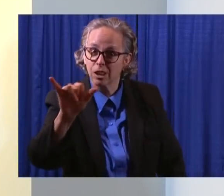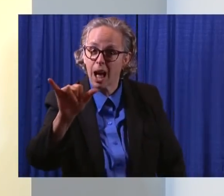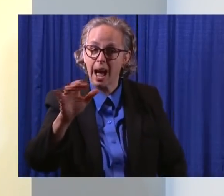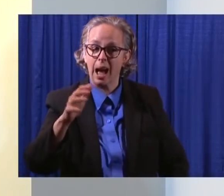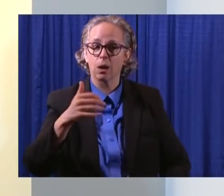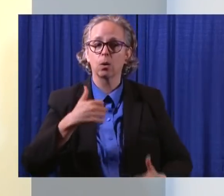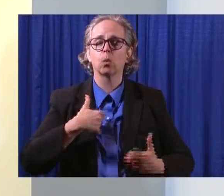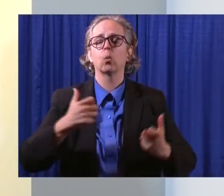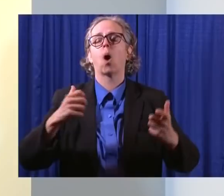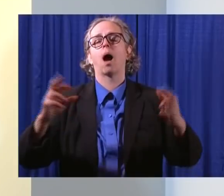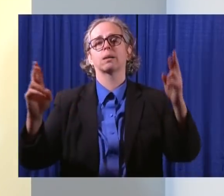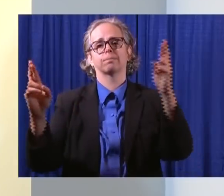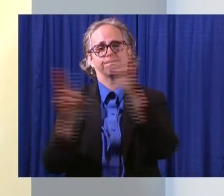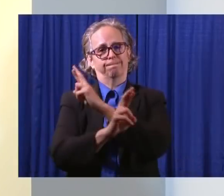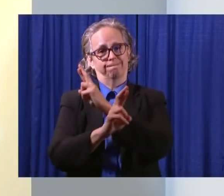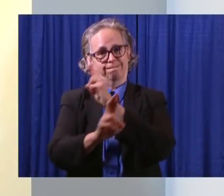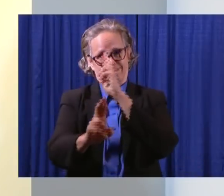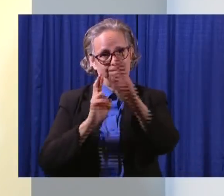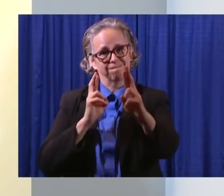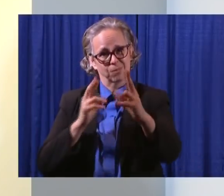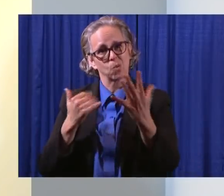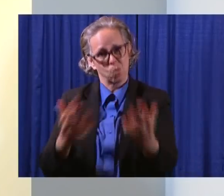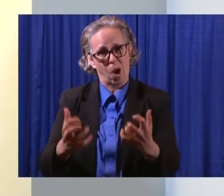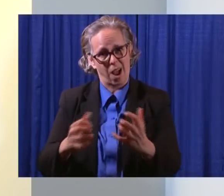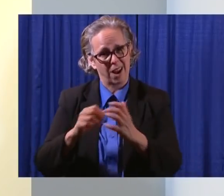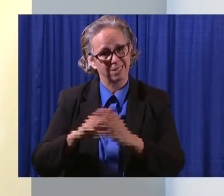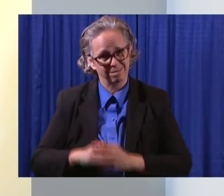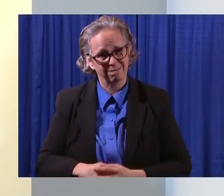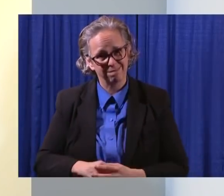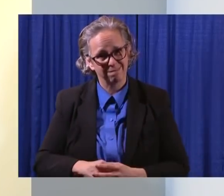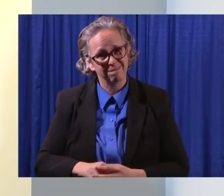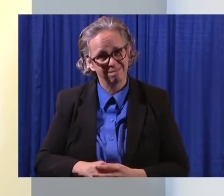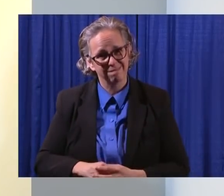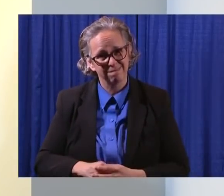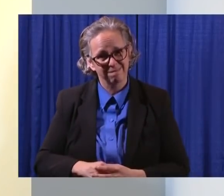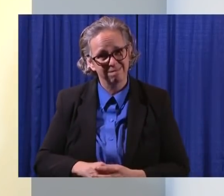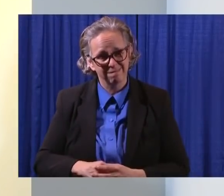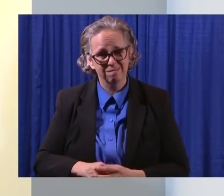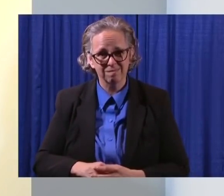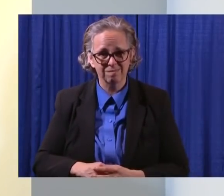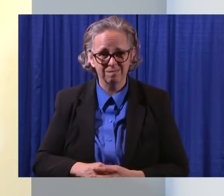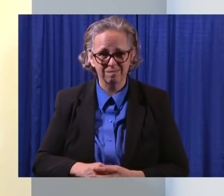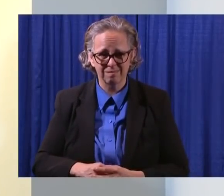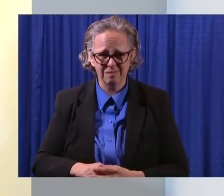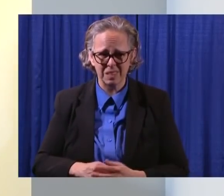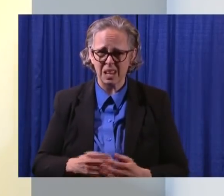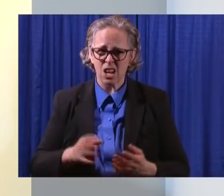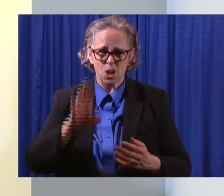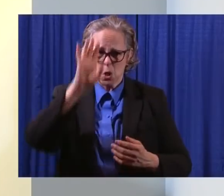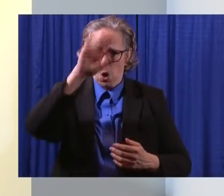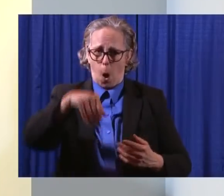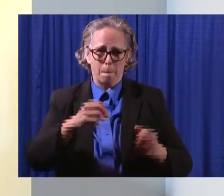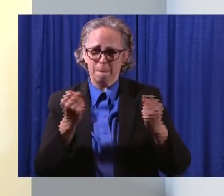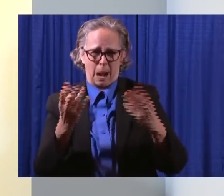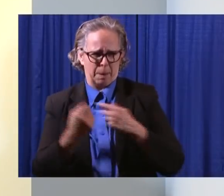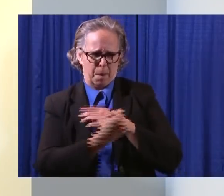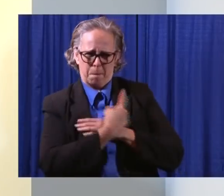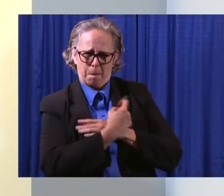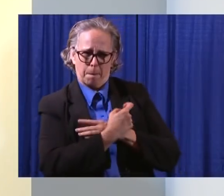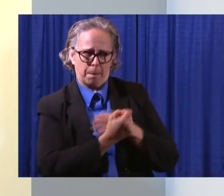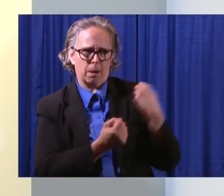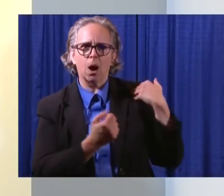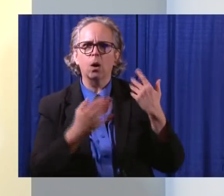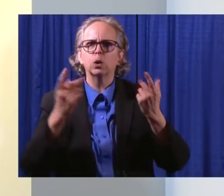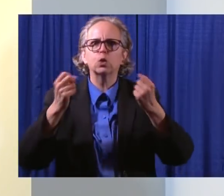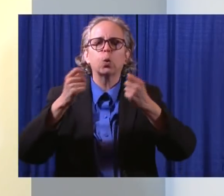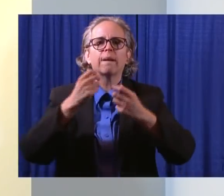need to make sure that it's observed. We get a lot of questions about fireworks, and we